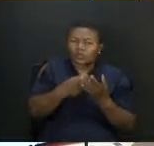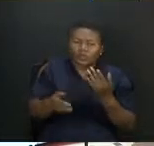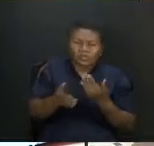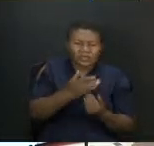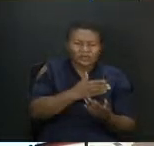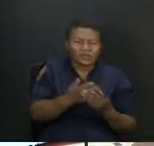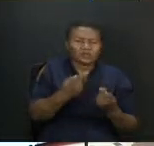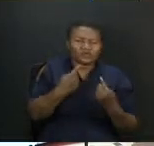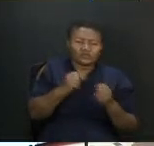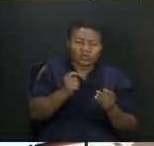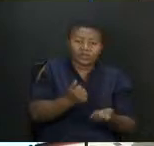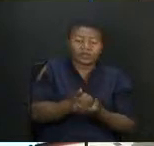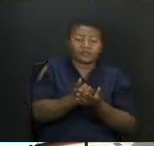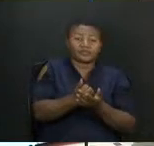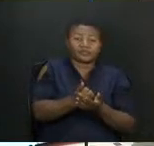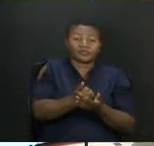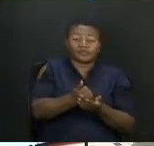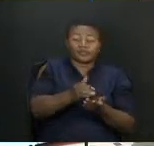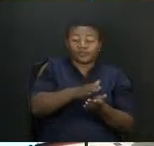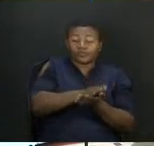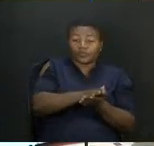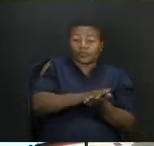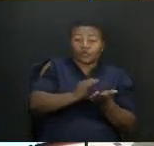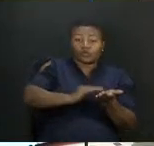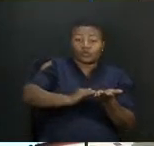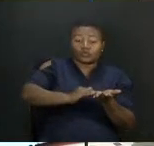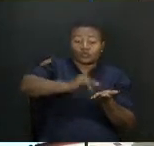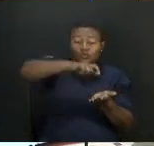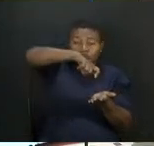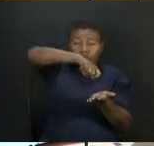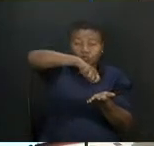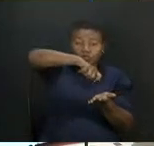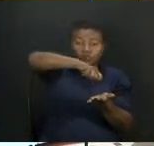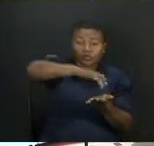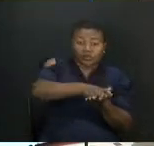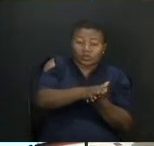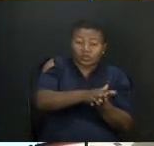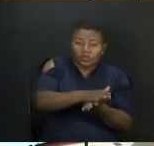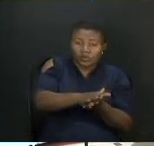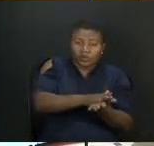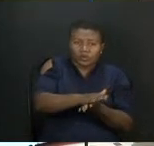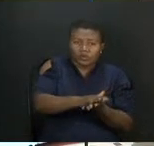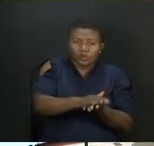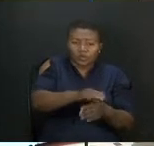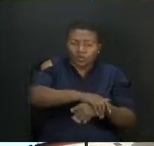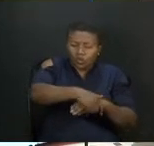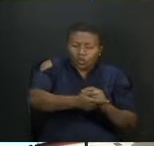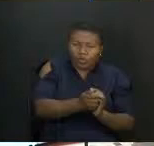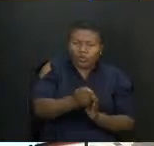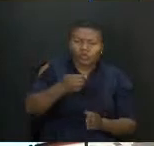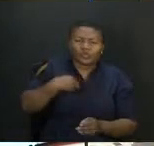The liquid soap, we need support for our vulnerable